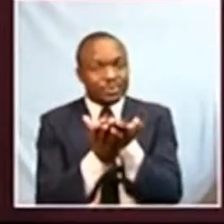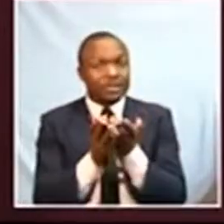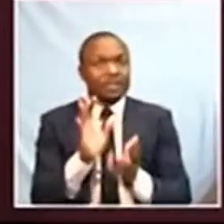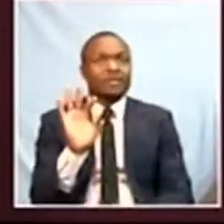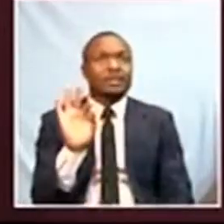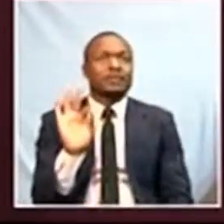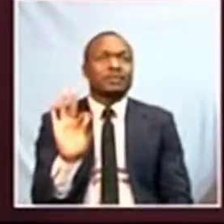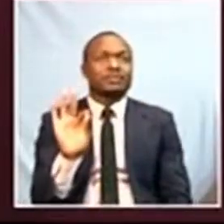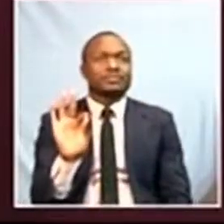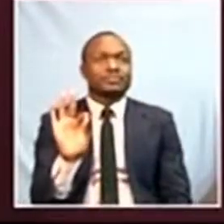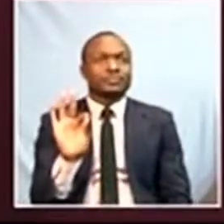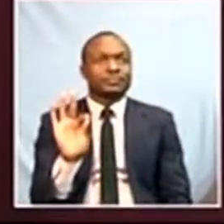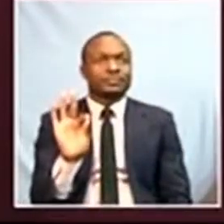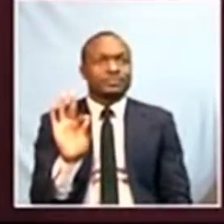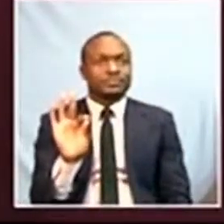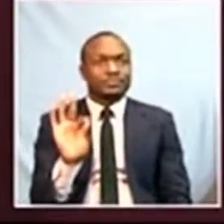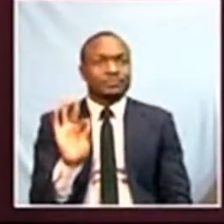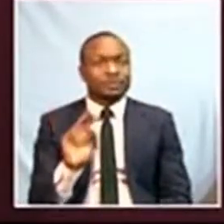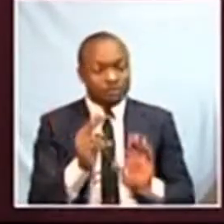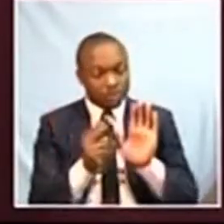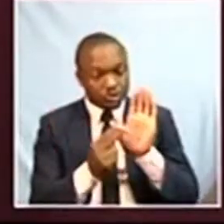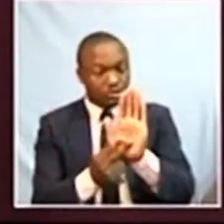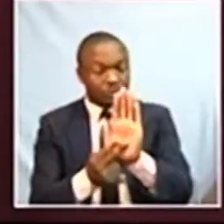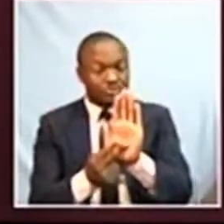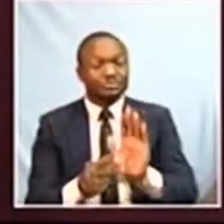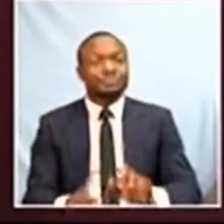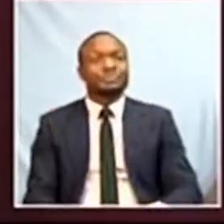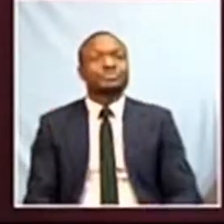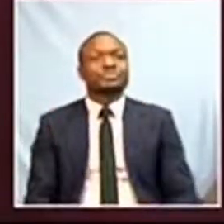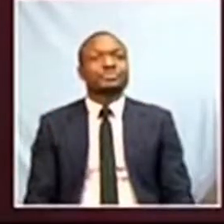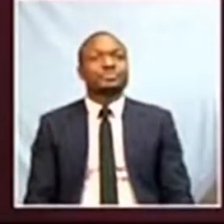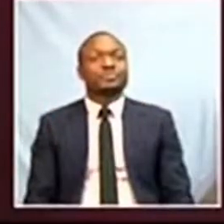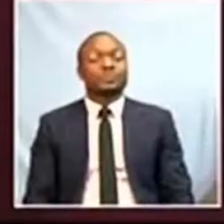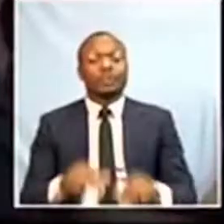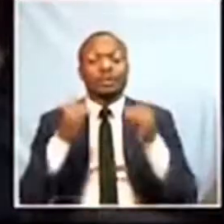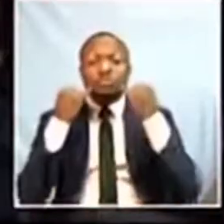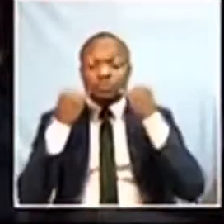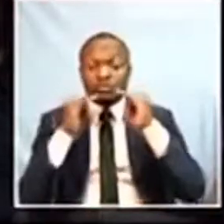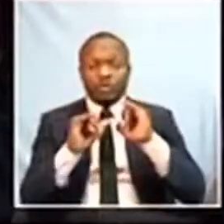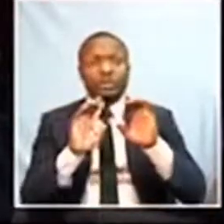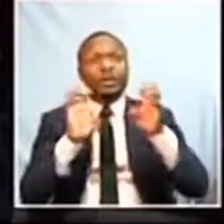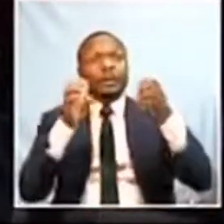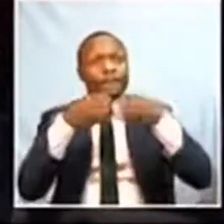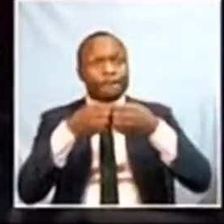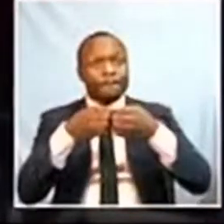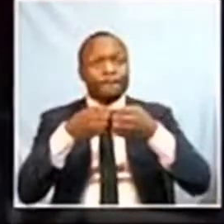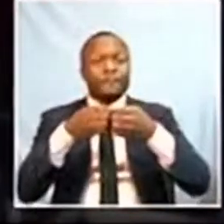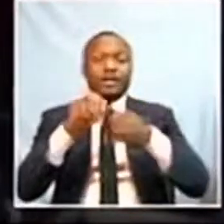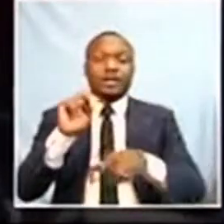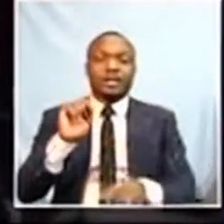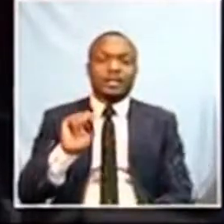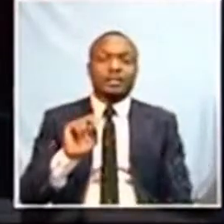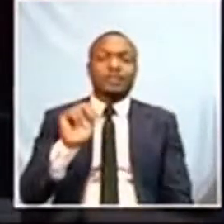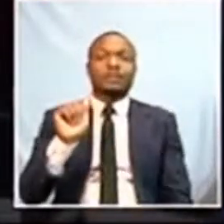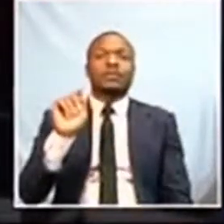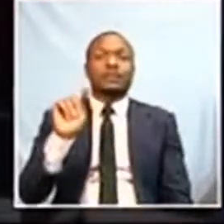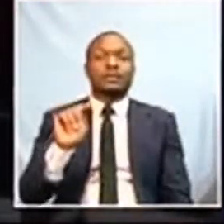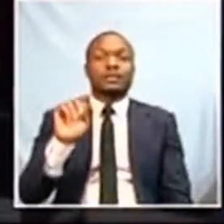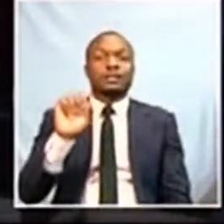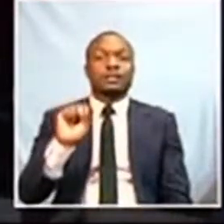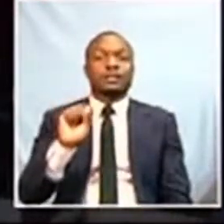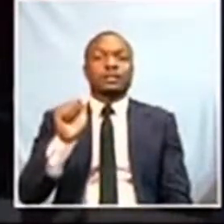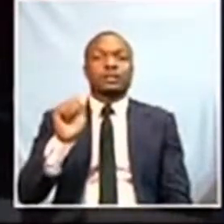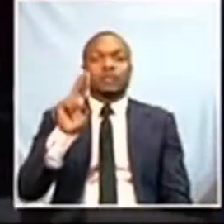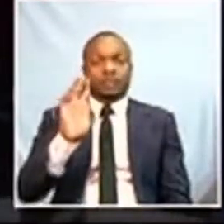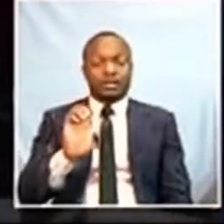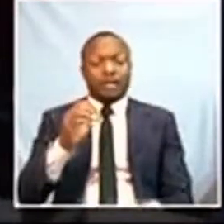9 shows that the information from the bank, NatSave, has